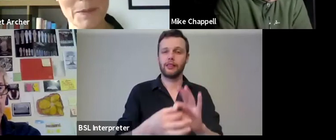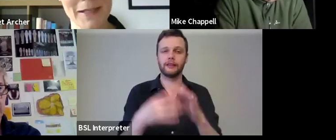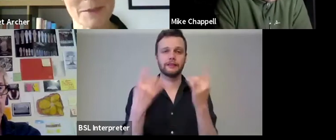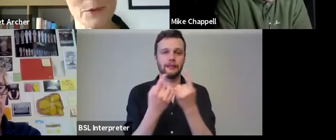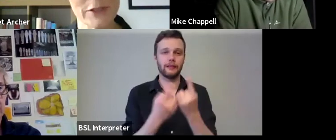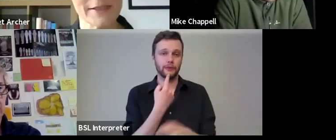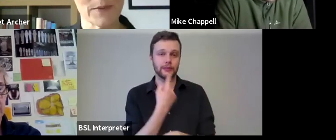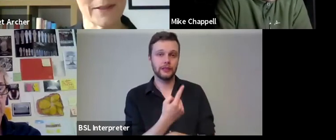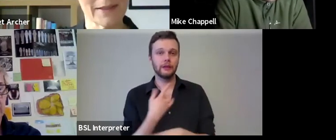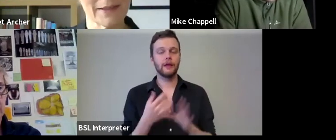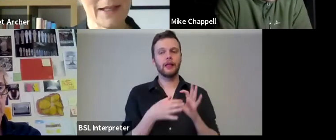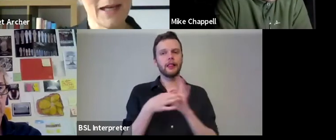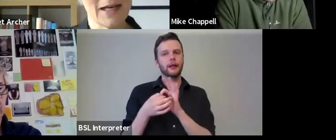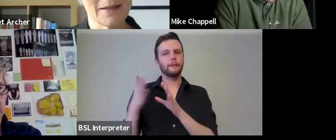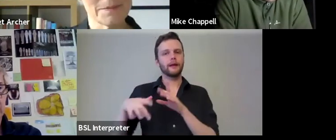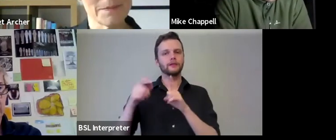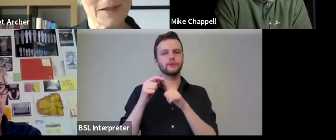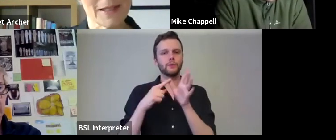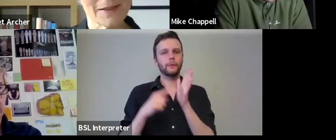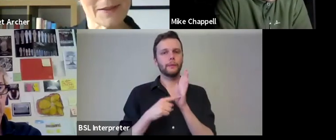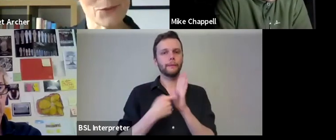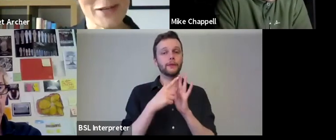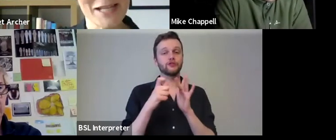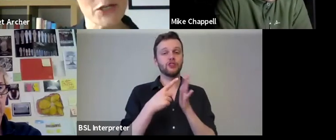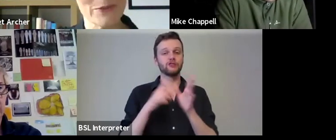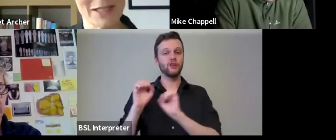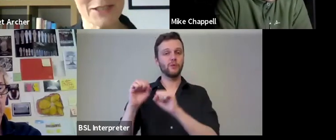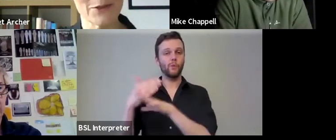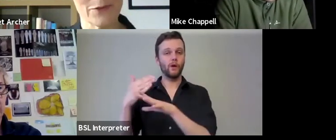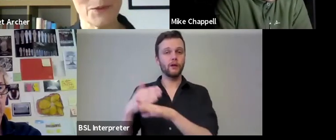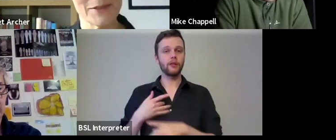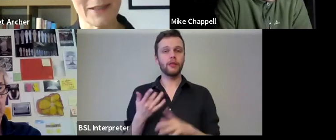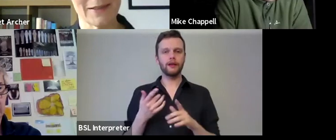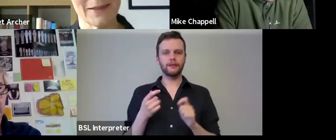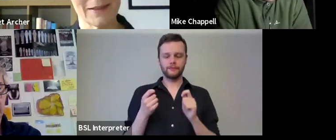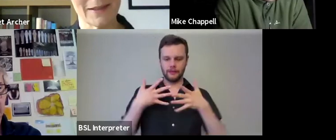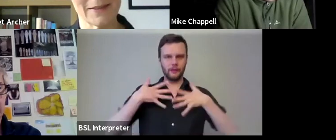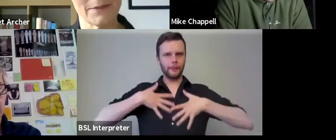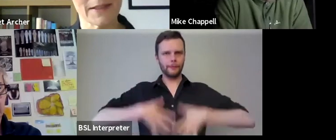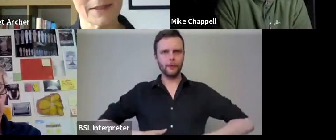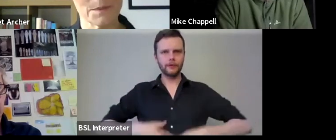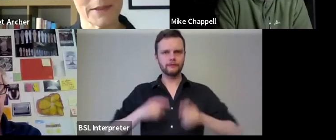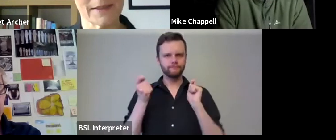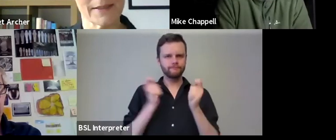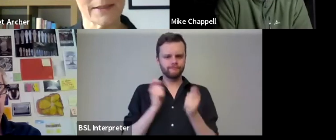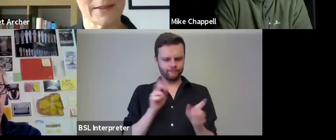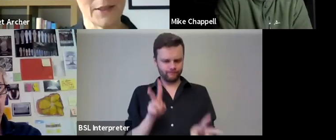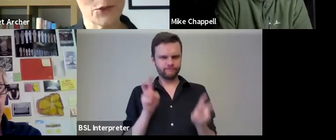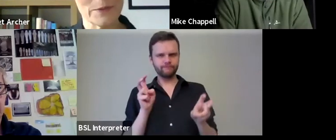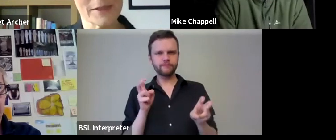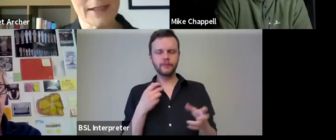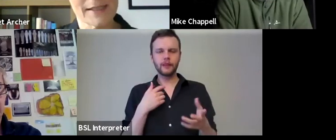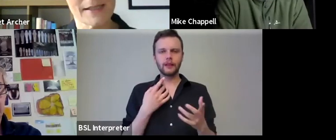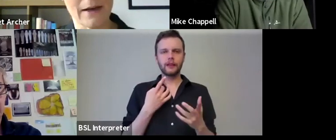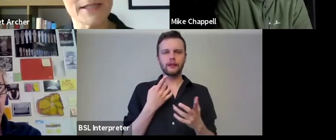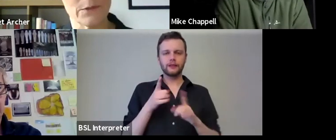linking back to Patricia's work and that reinterpretation of the body and giving us the opportunity to